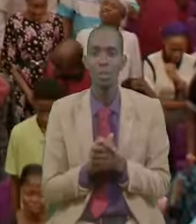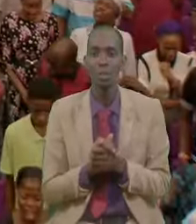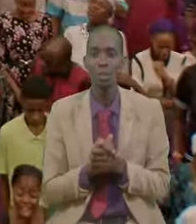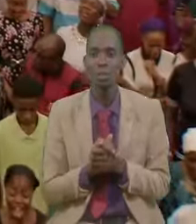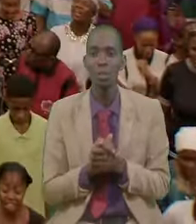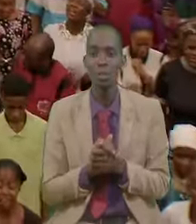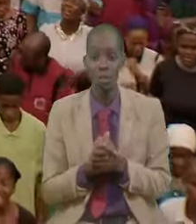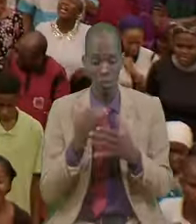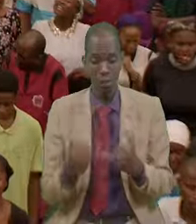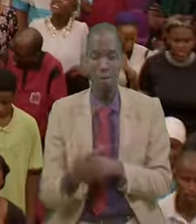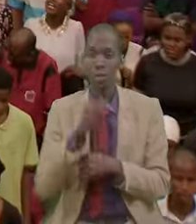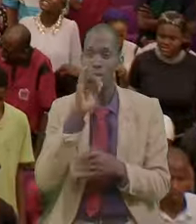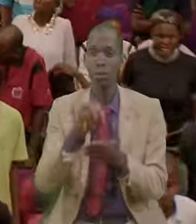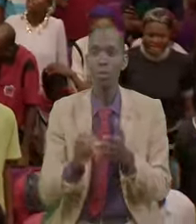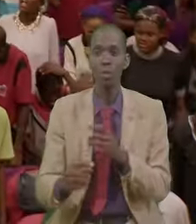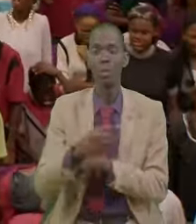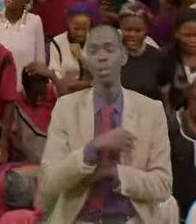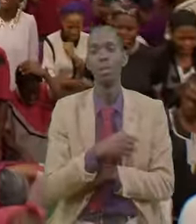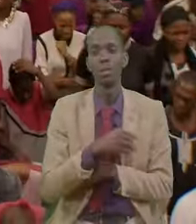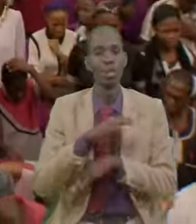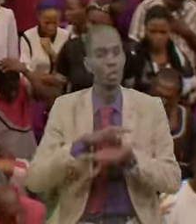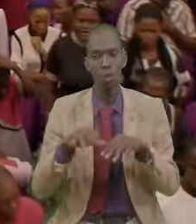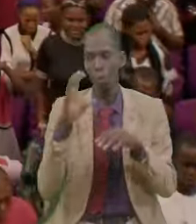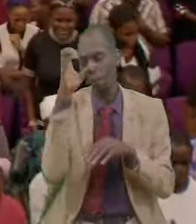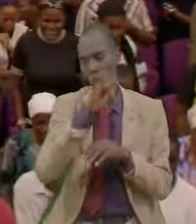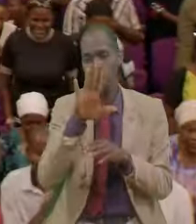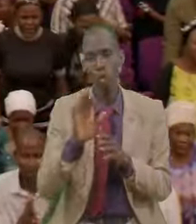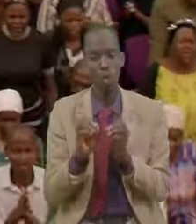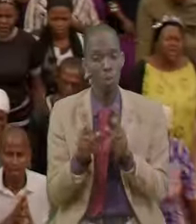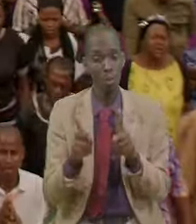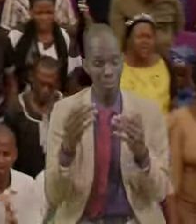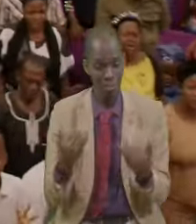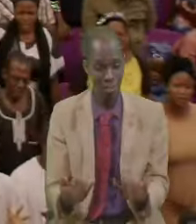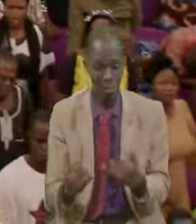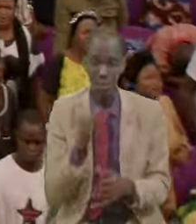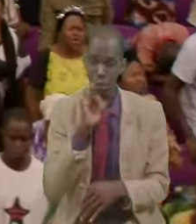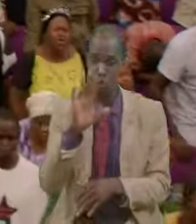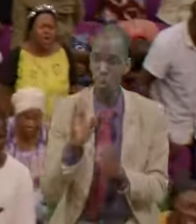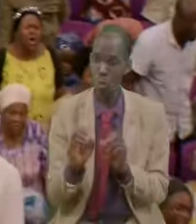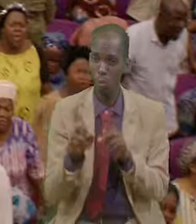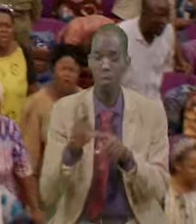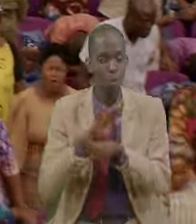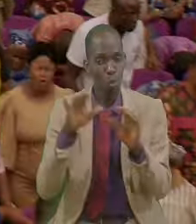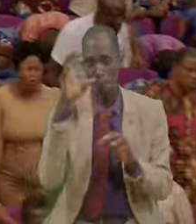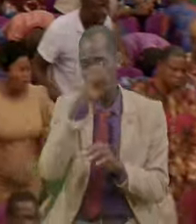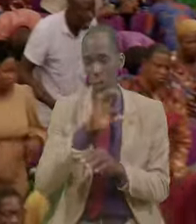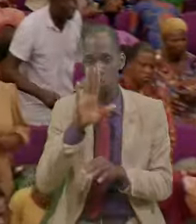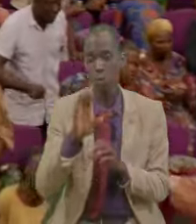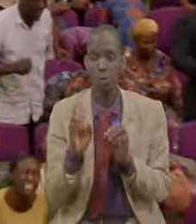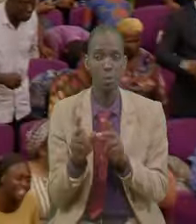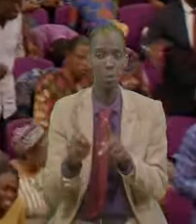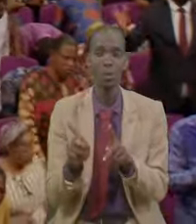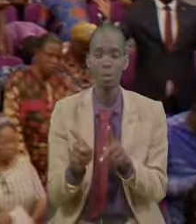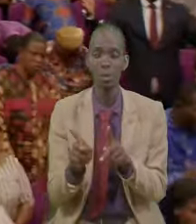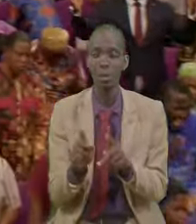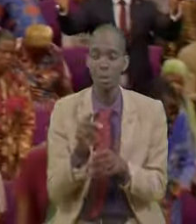This is your day. Don't miss your chance. This is your day. Don't miss your chance.